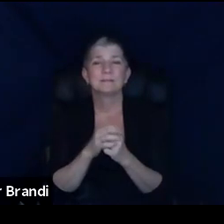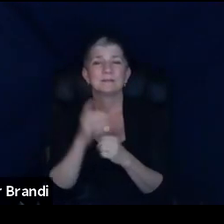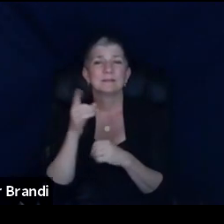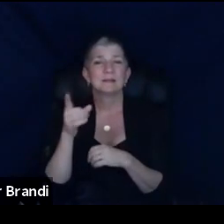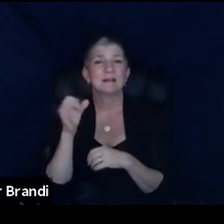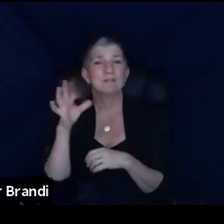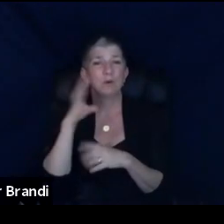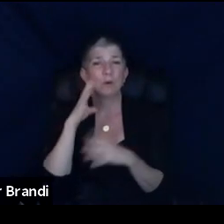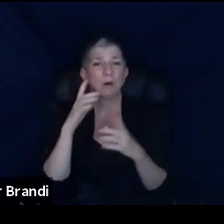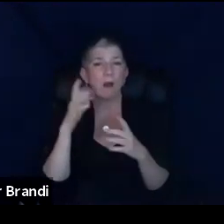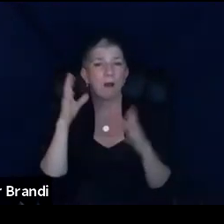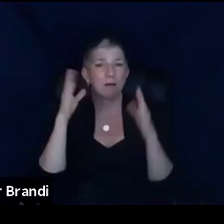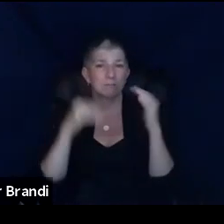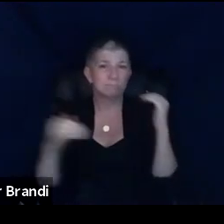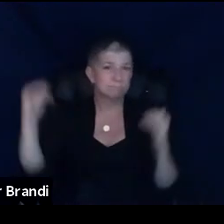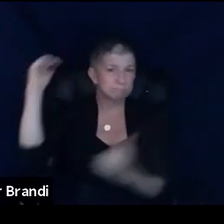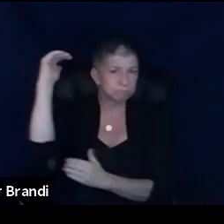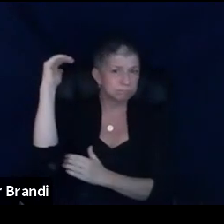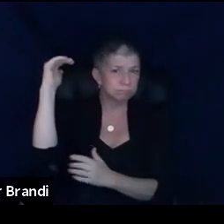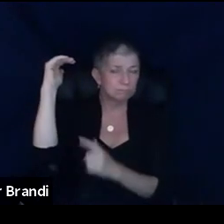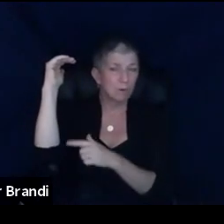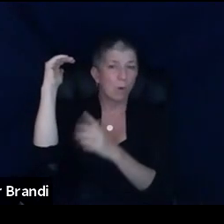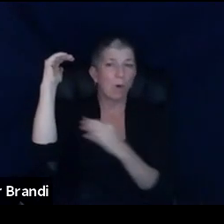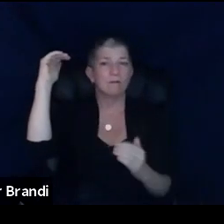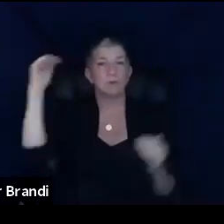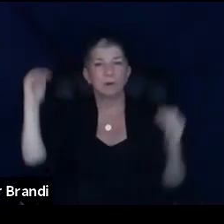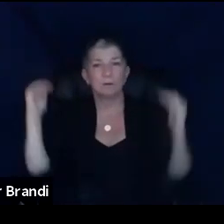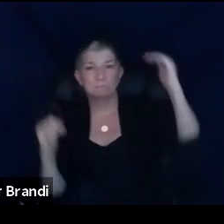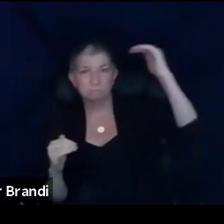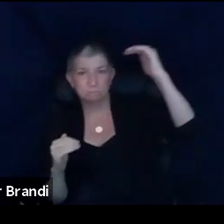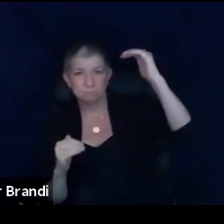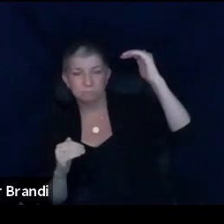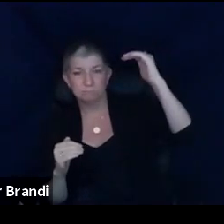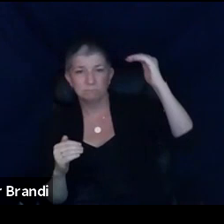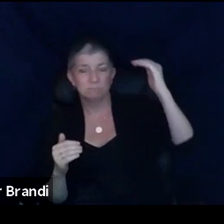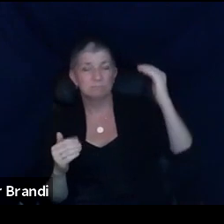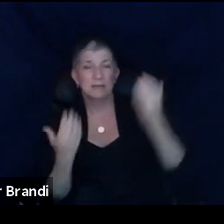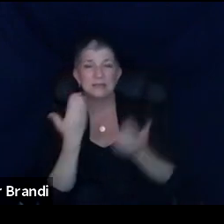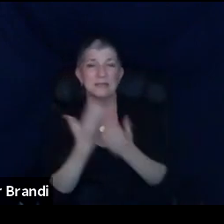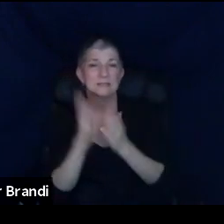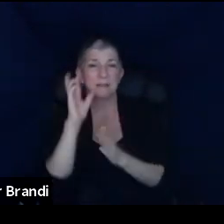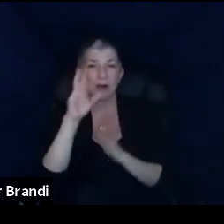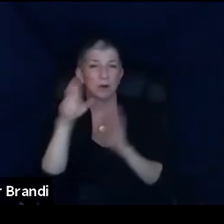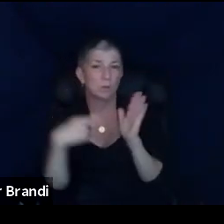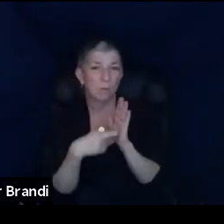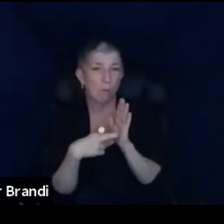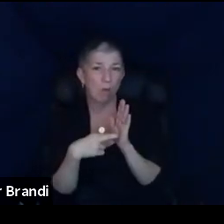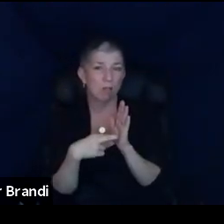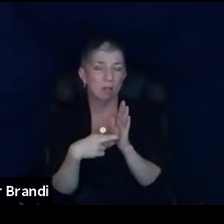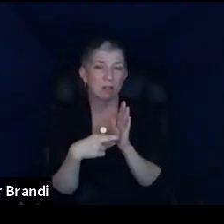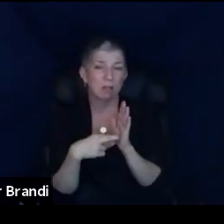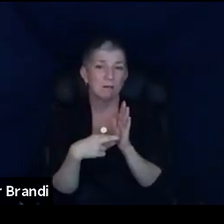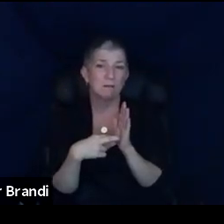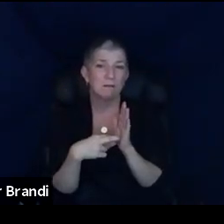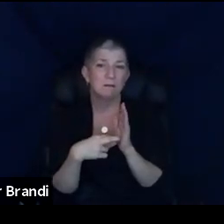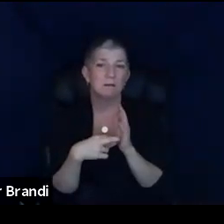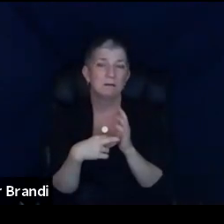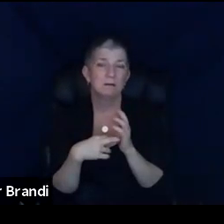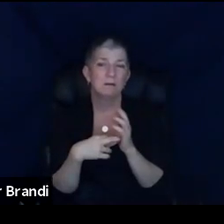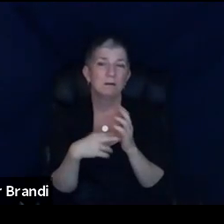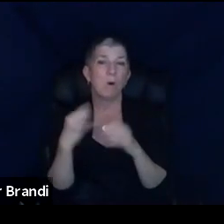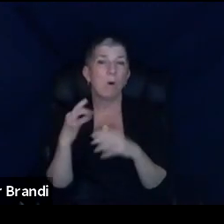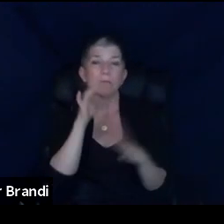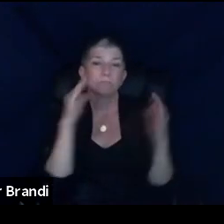power or you're being looked at as a person who's submissive or you're not involved in a power play at